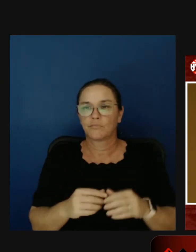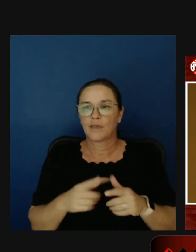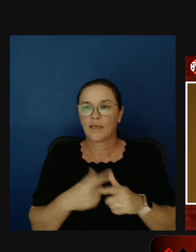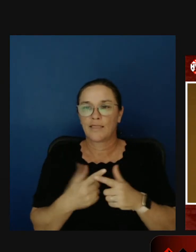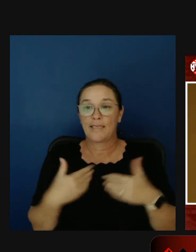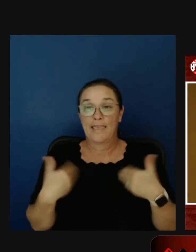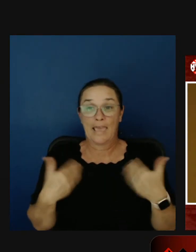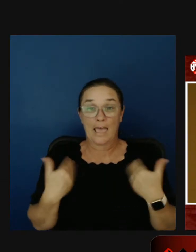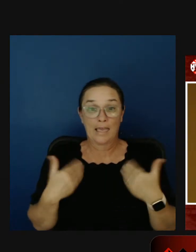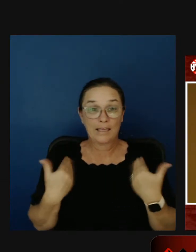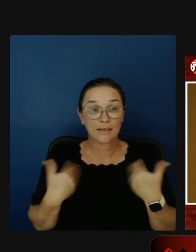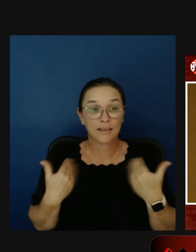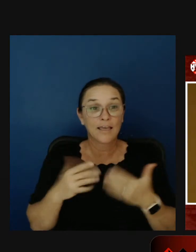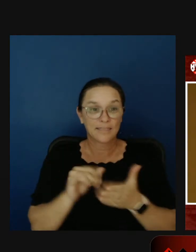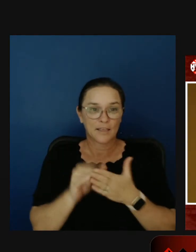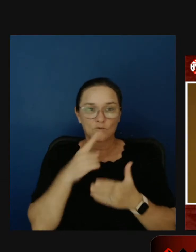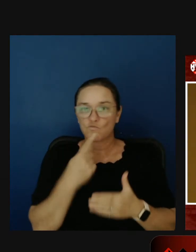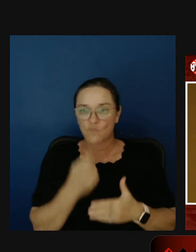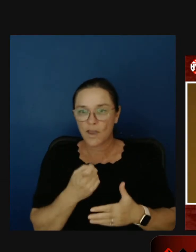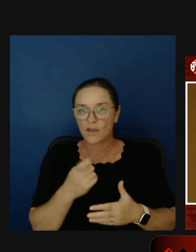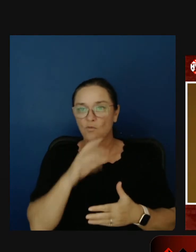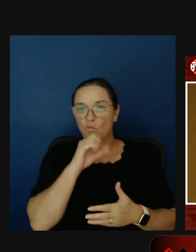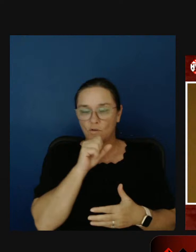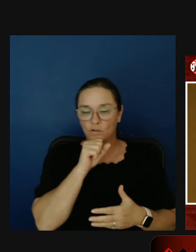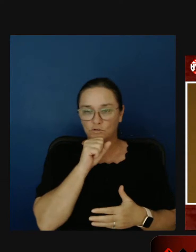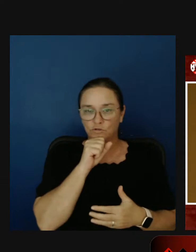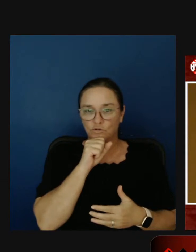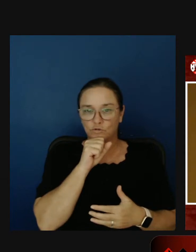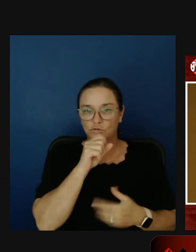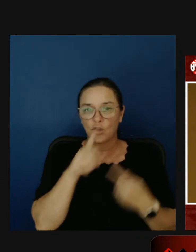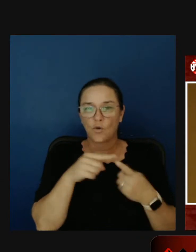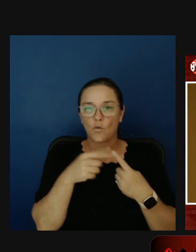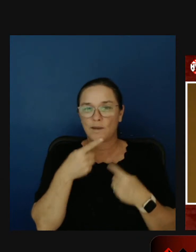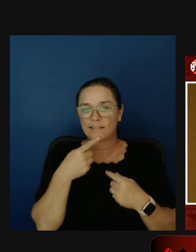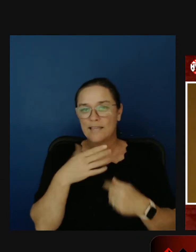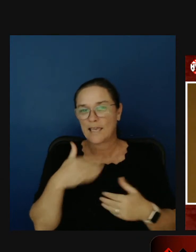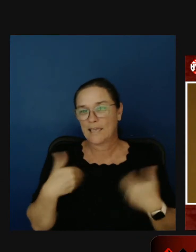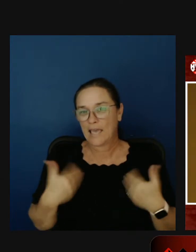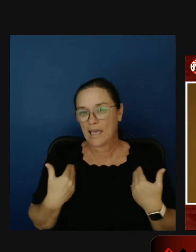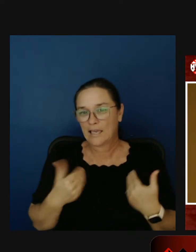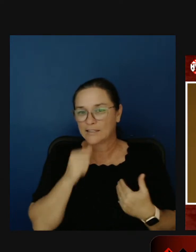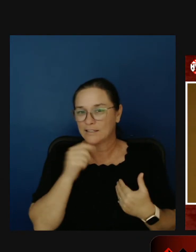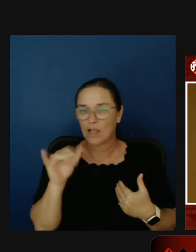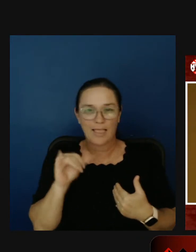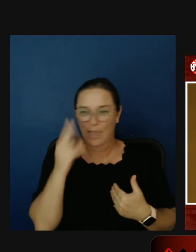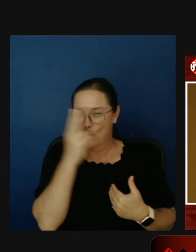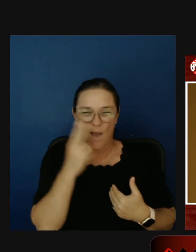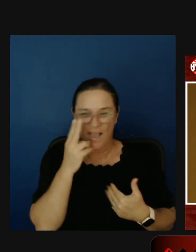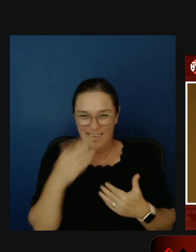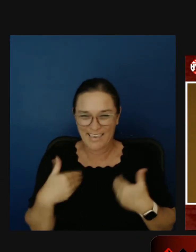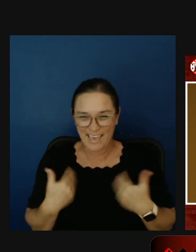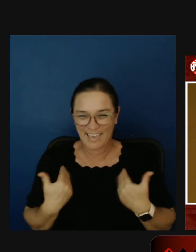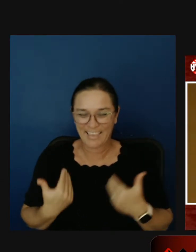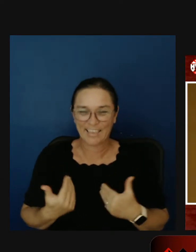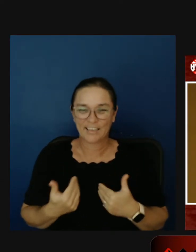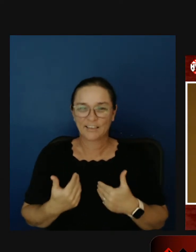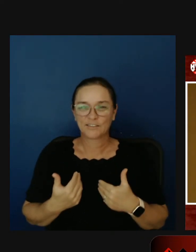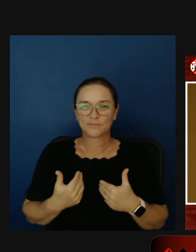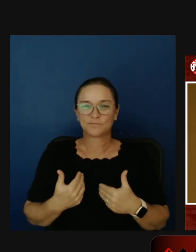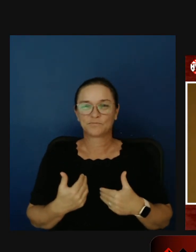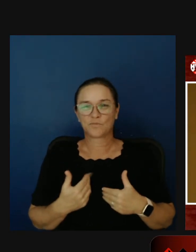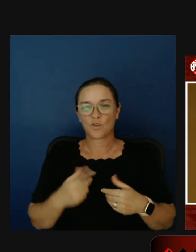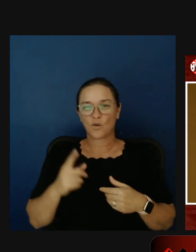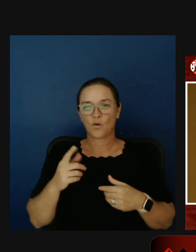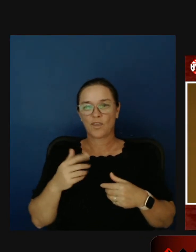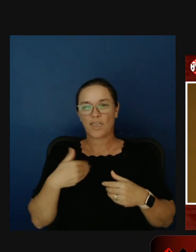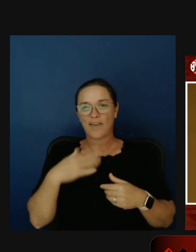stuff are in the red and oranges. And when I say young, this is not young like Hawaii, where, you get 9 eruptions